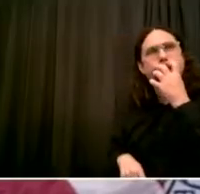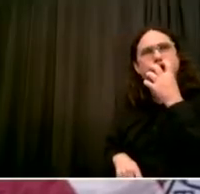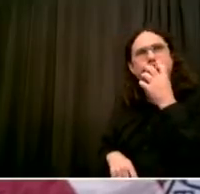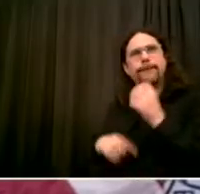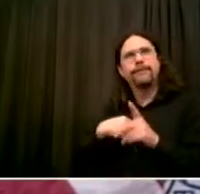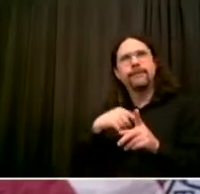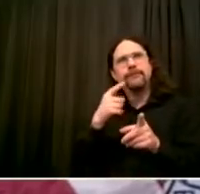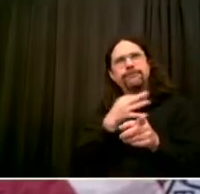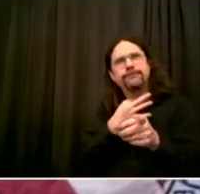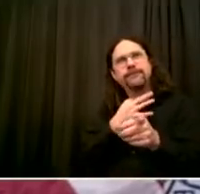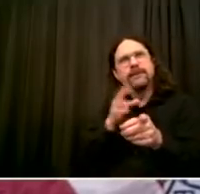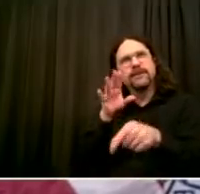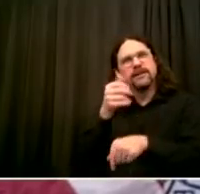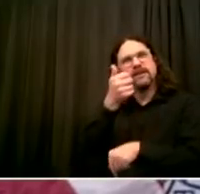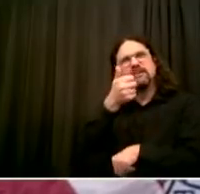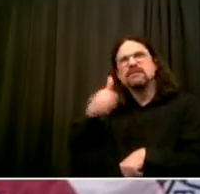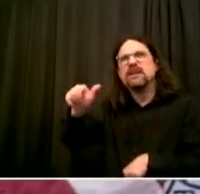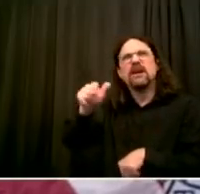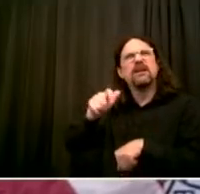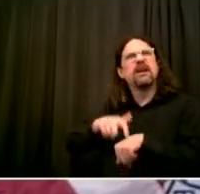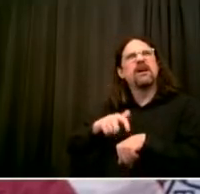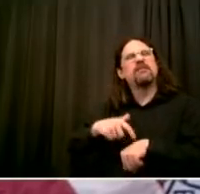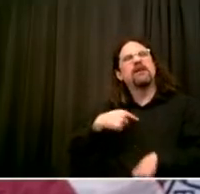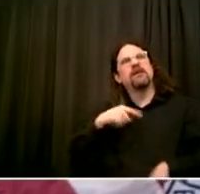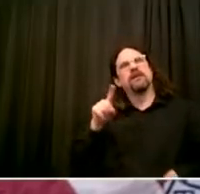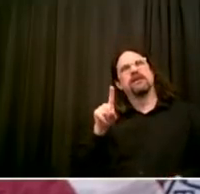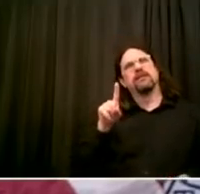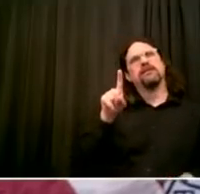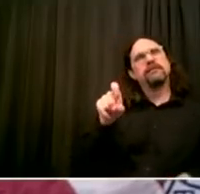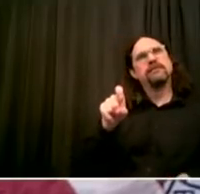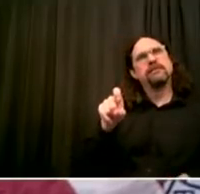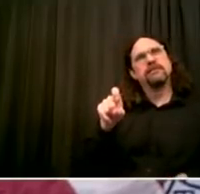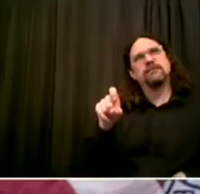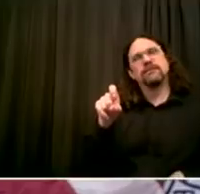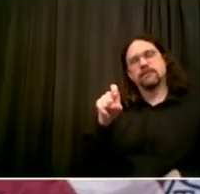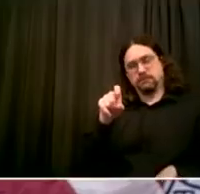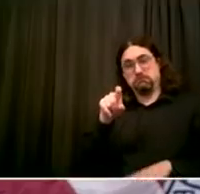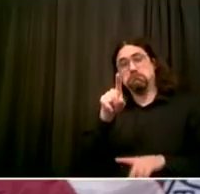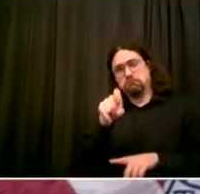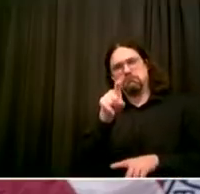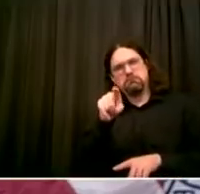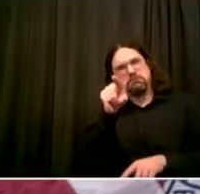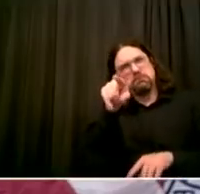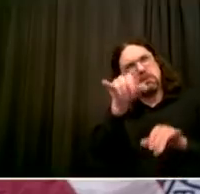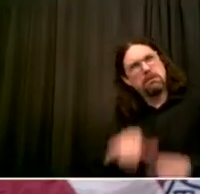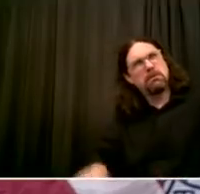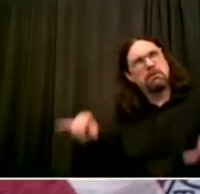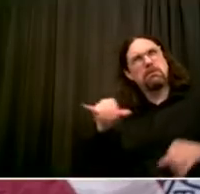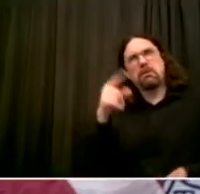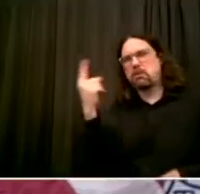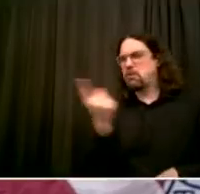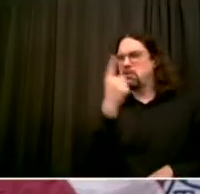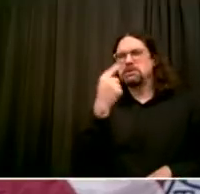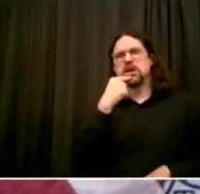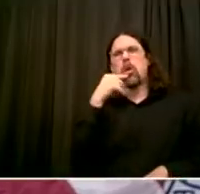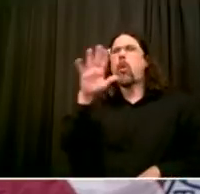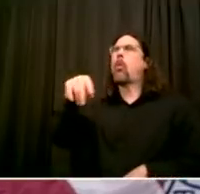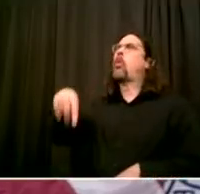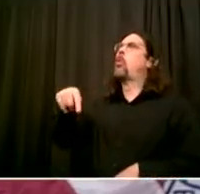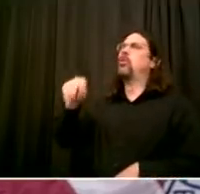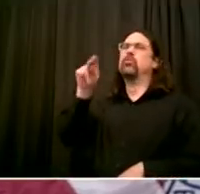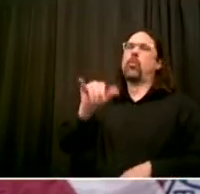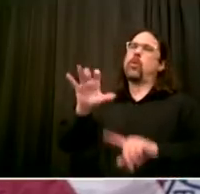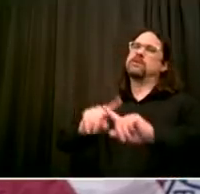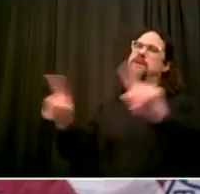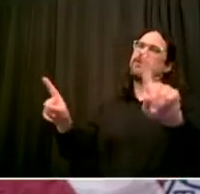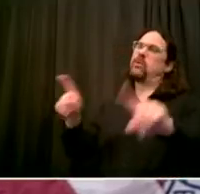study it, et cetera. But then after a certain amount of time passes, you have a great ability to see what other cities do well and then adapt